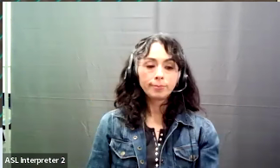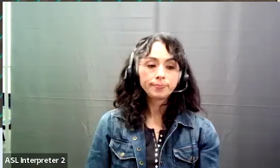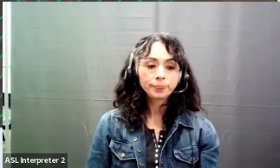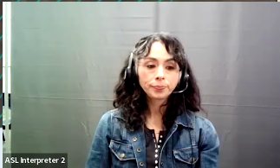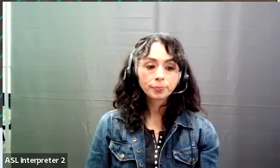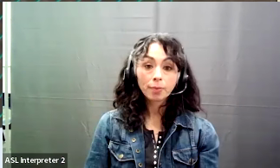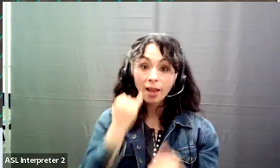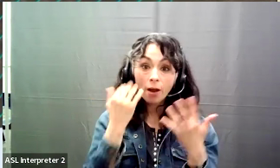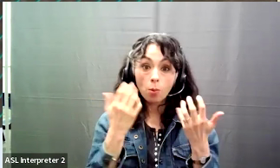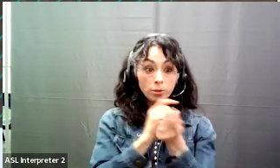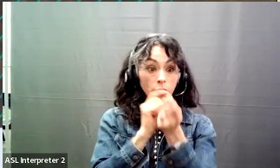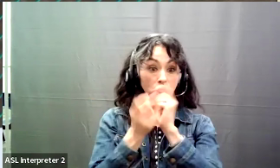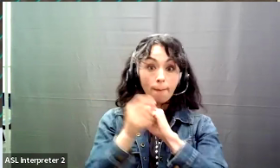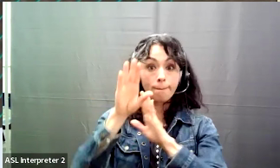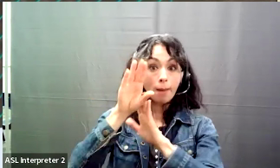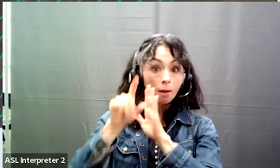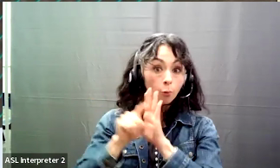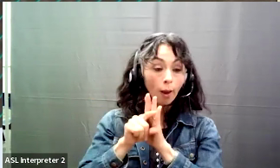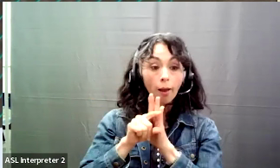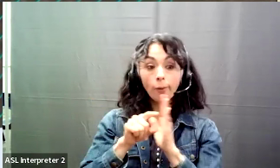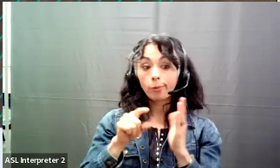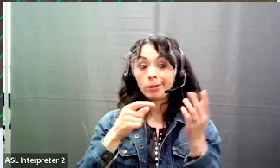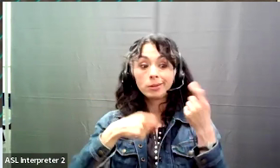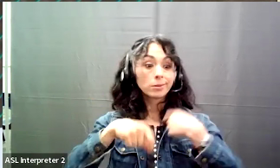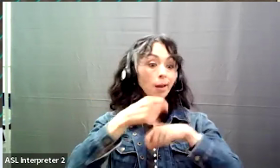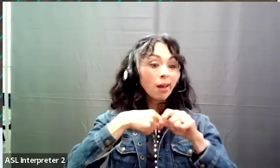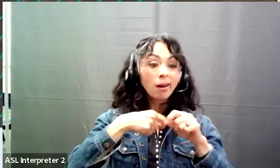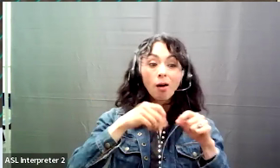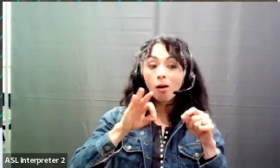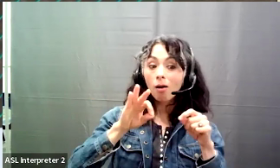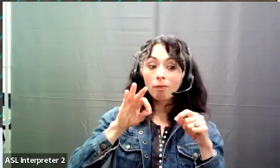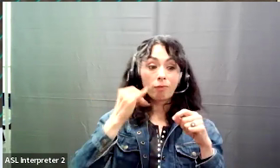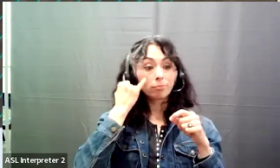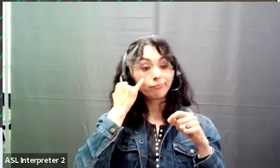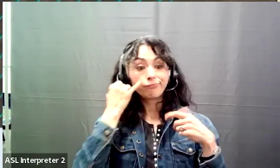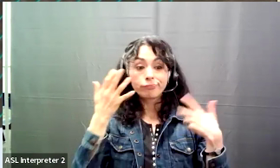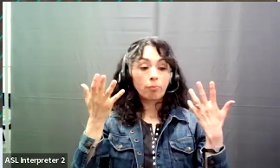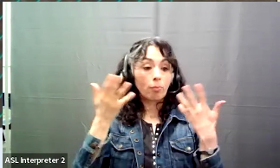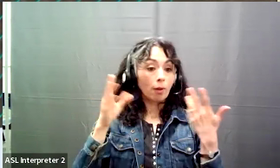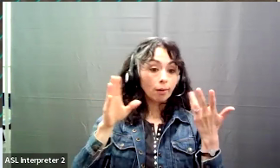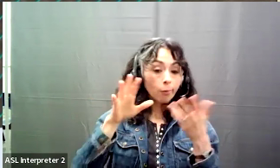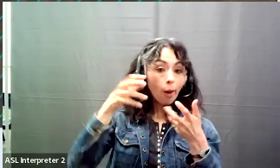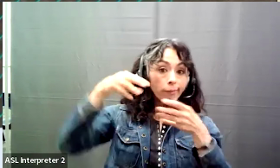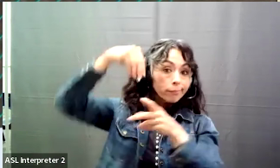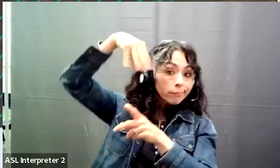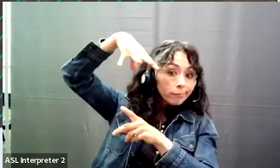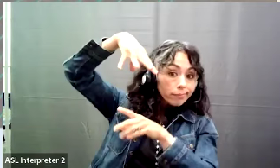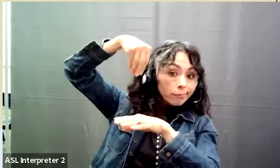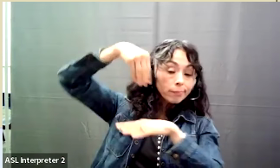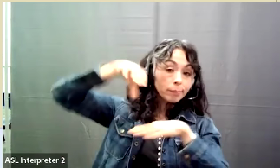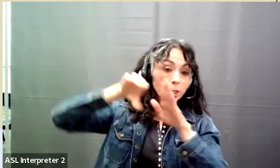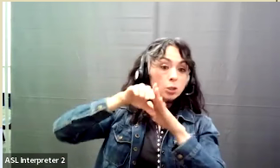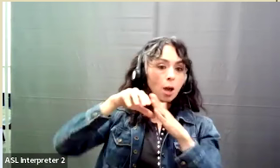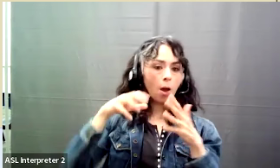my report. If I want to change the background, Instead of having an aerial photography, I want the